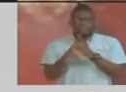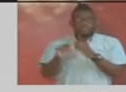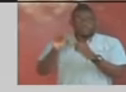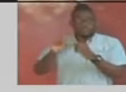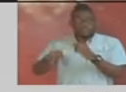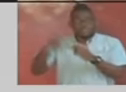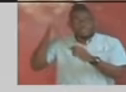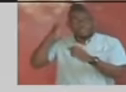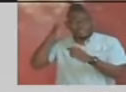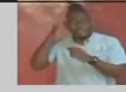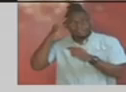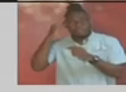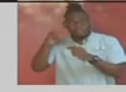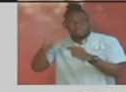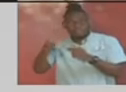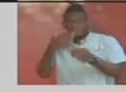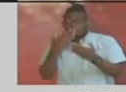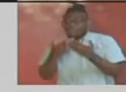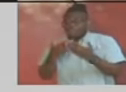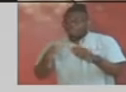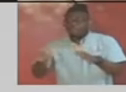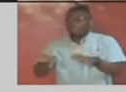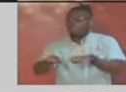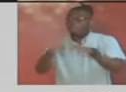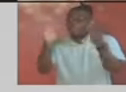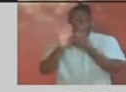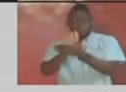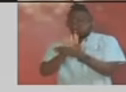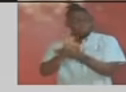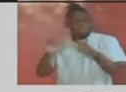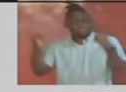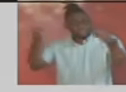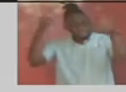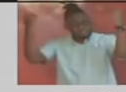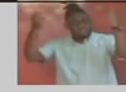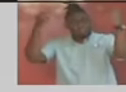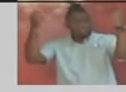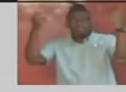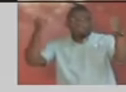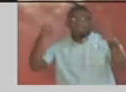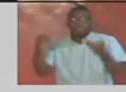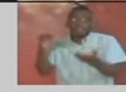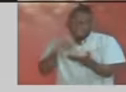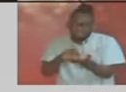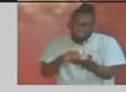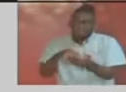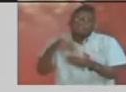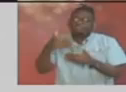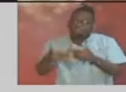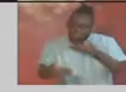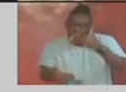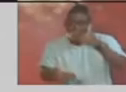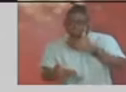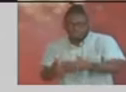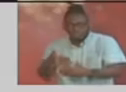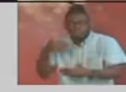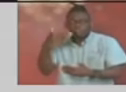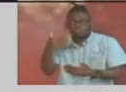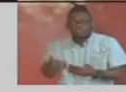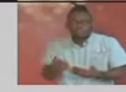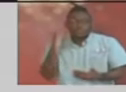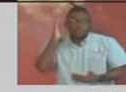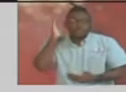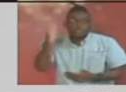that particular phase of schools. Again, we will take it one stage at a time, make our recommendations to the Honorable Prime Minister, and